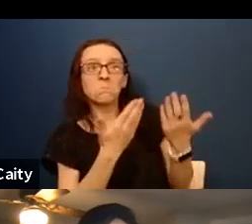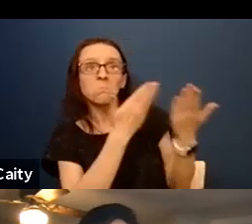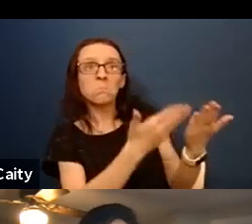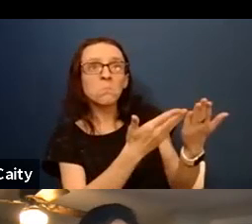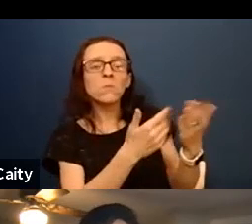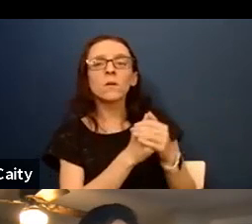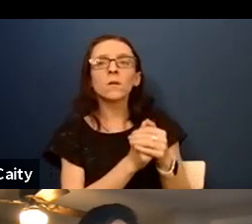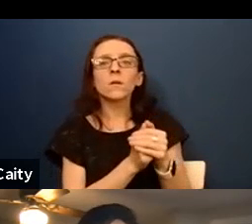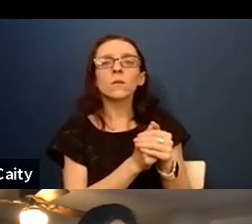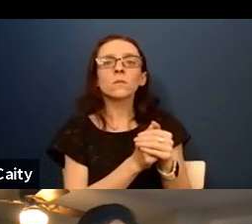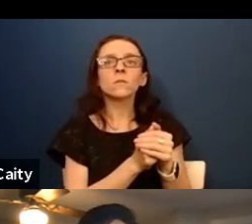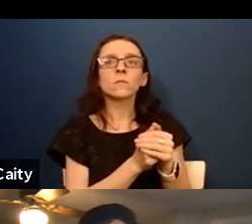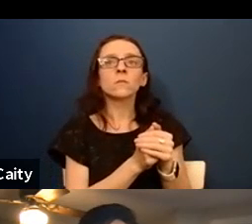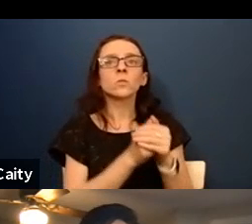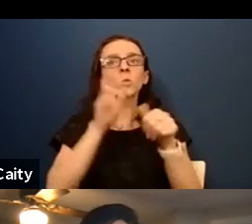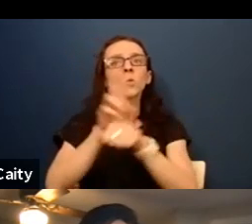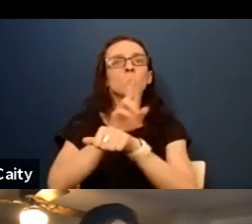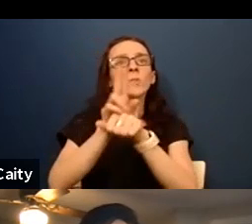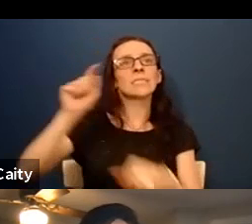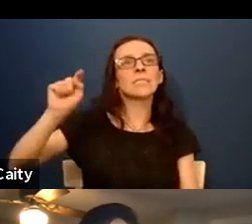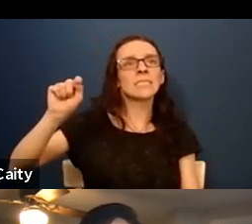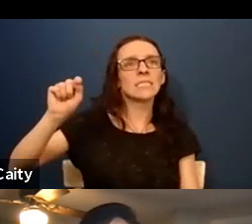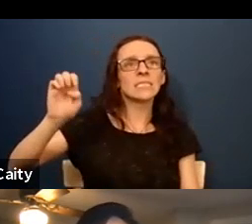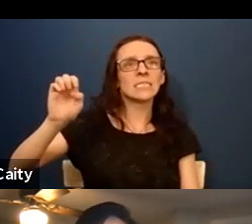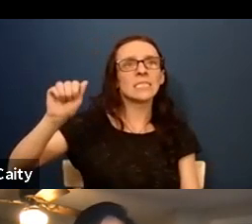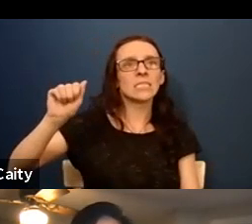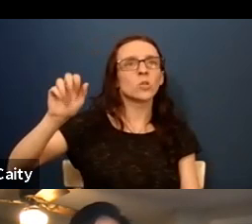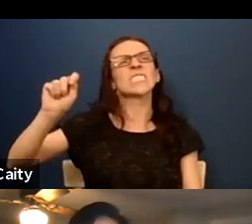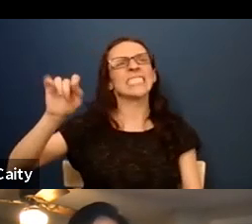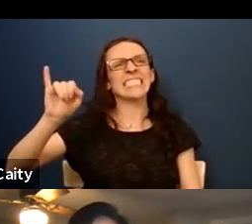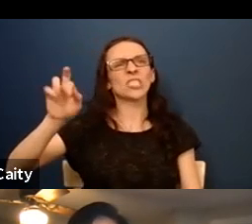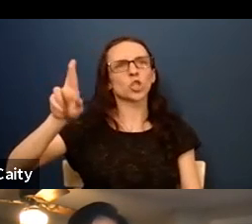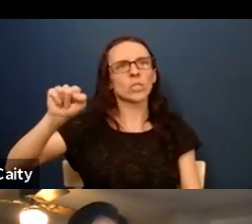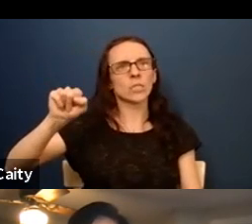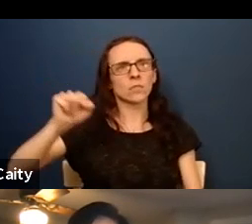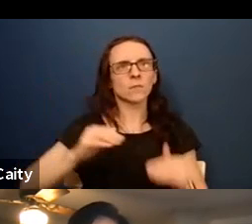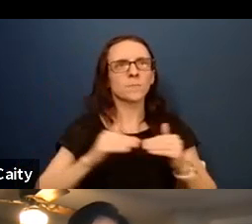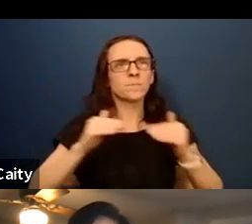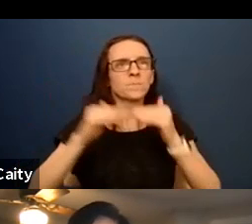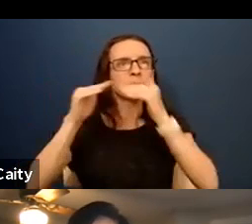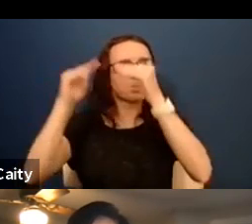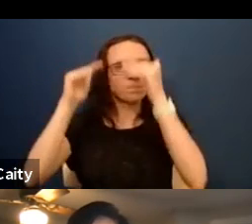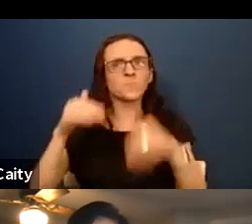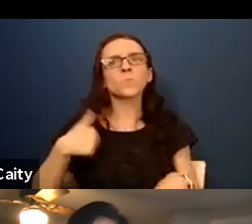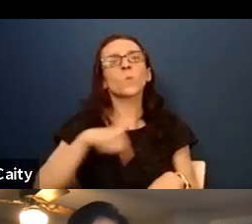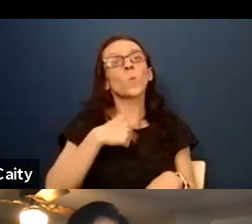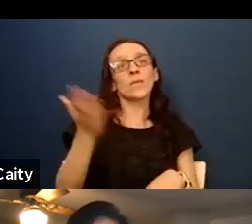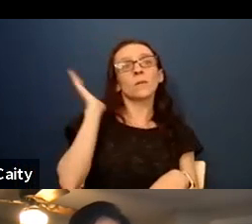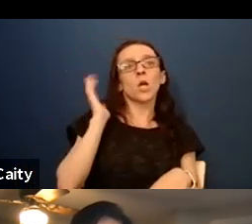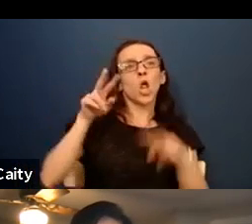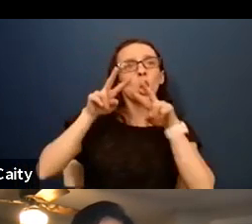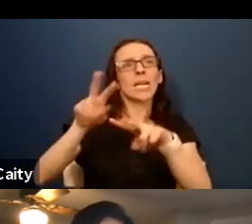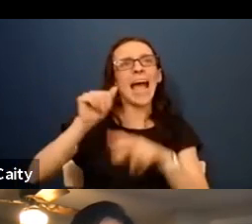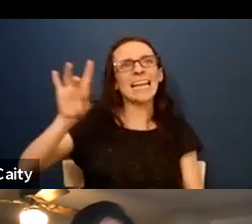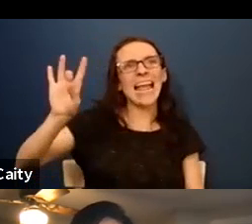is the use of tiers. I think where we last left off, we were looking at 8 tiers